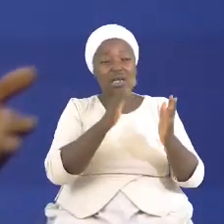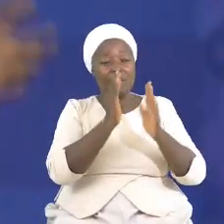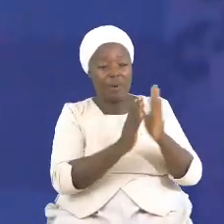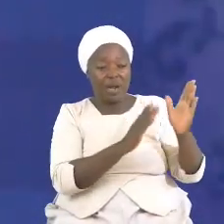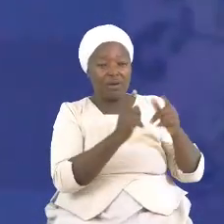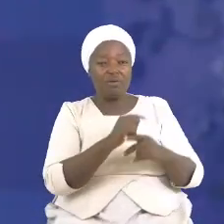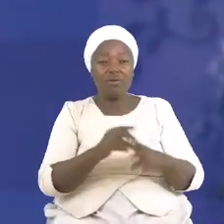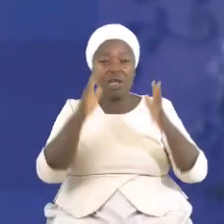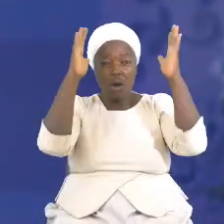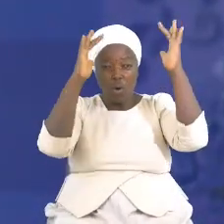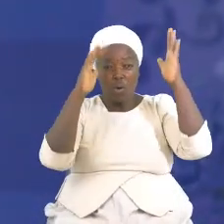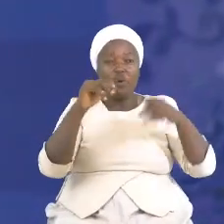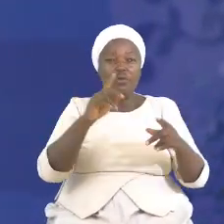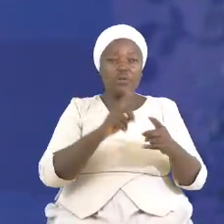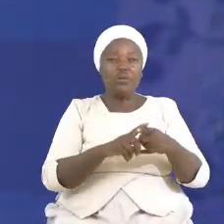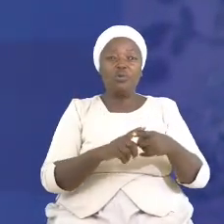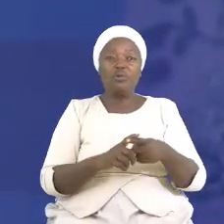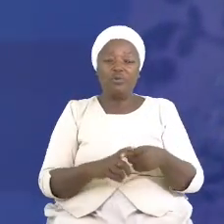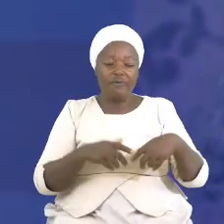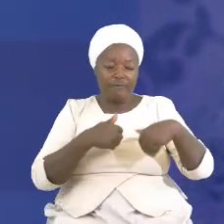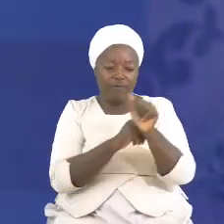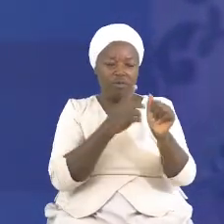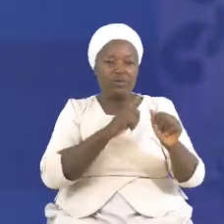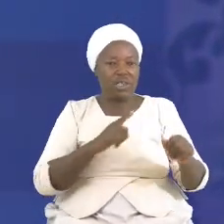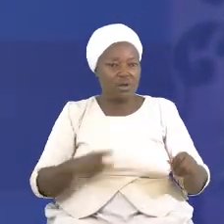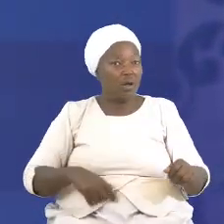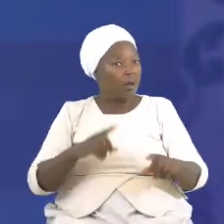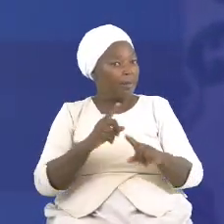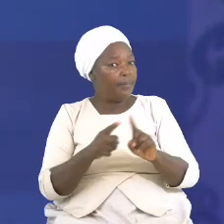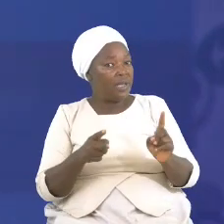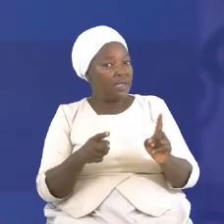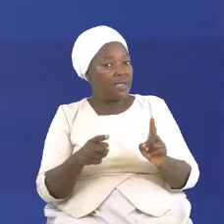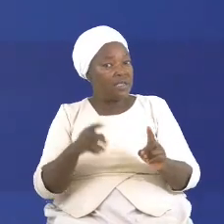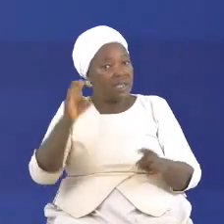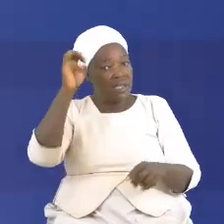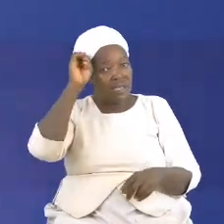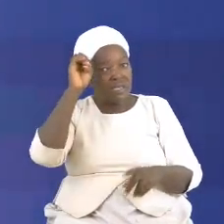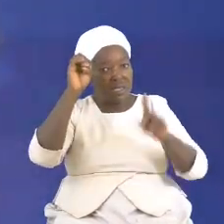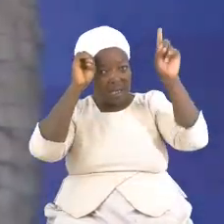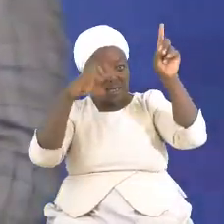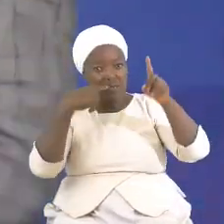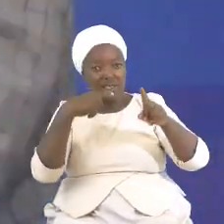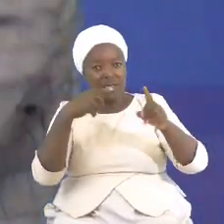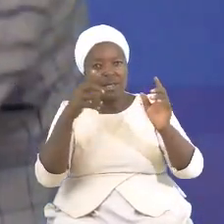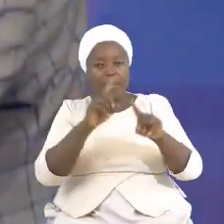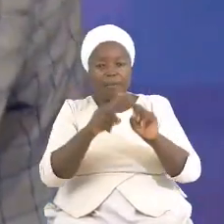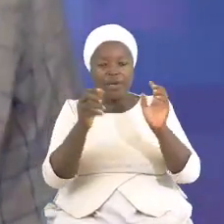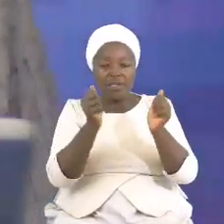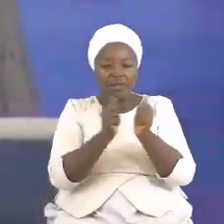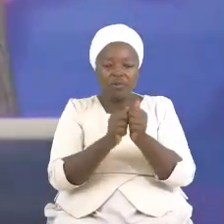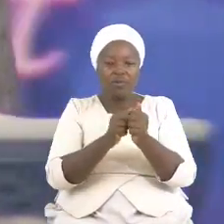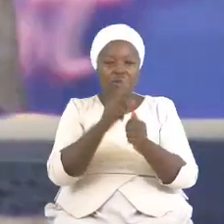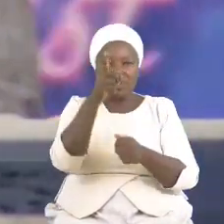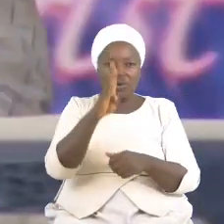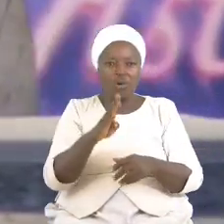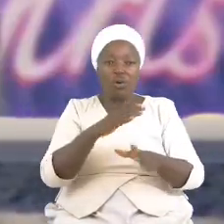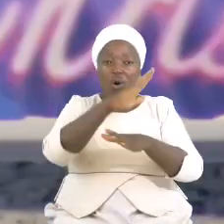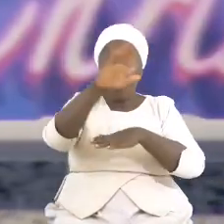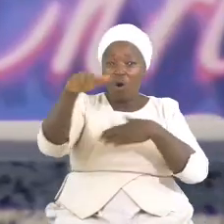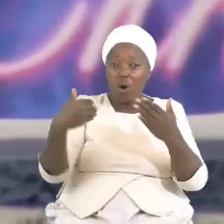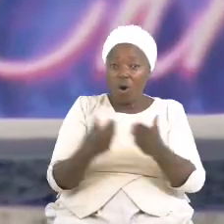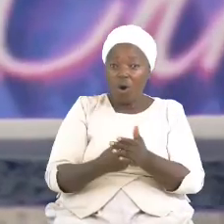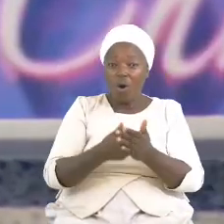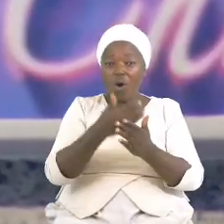to follow the Lord. But he said, "But with God, all things are